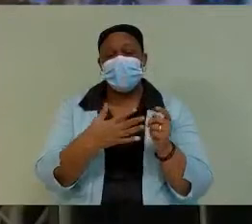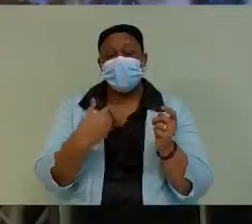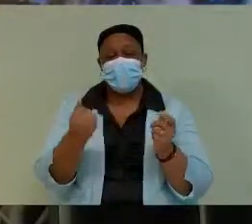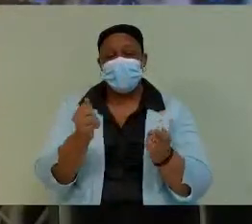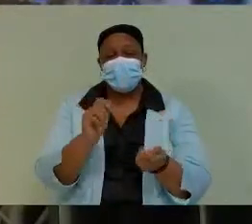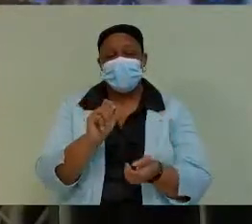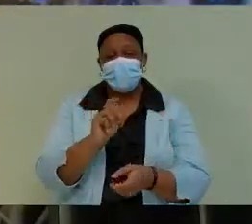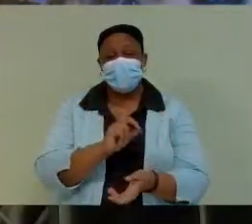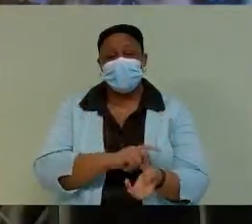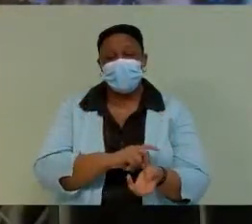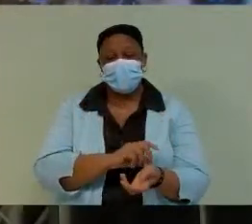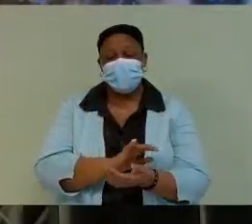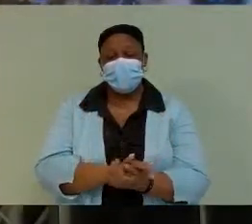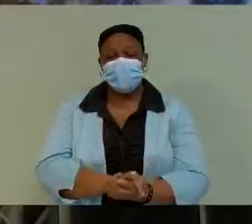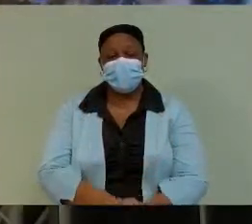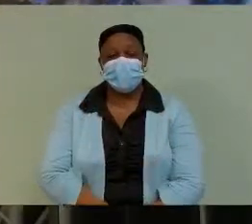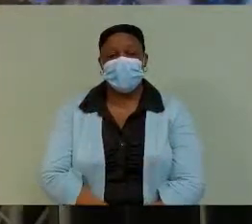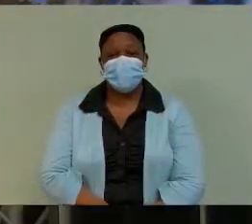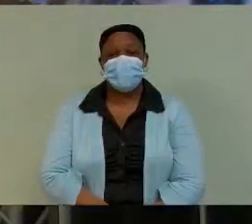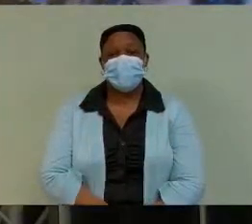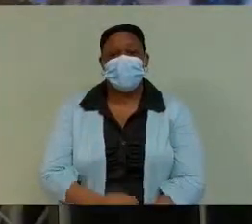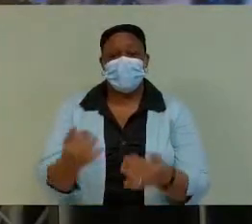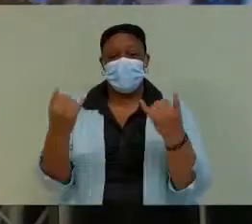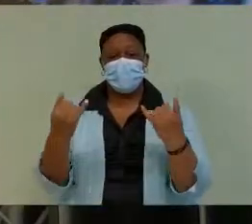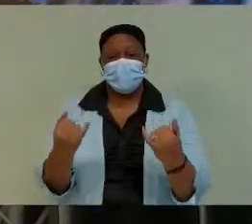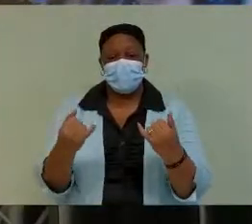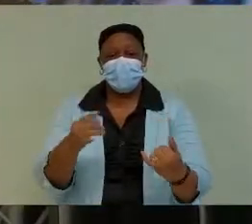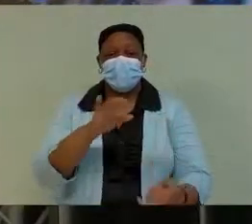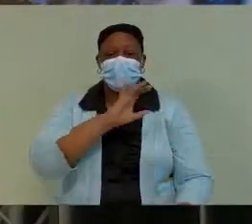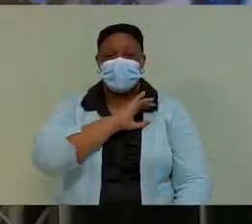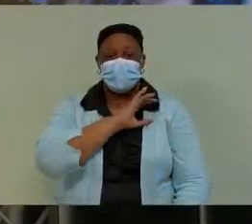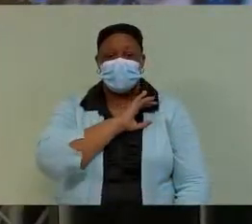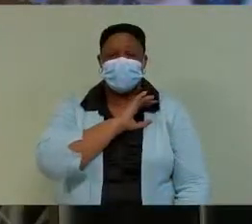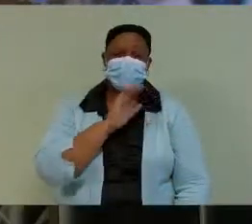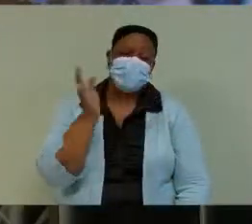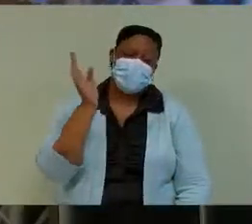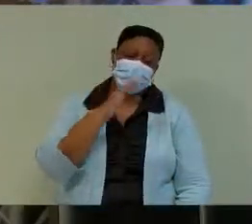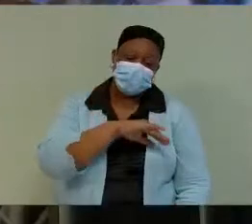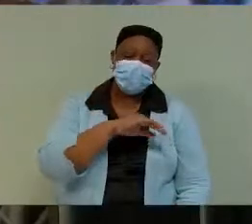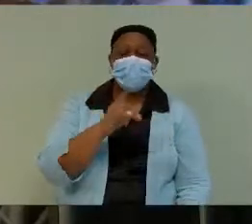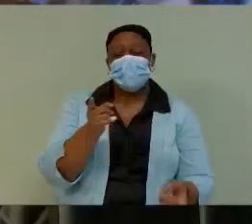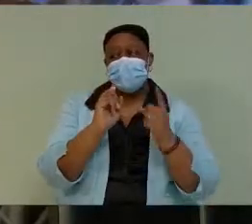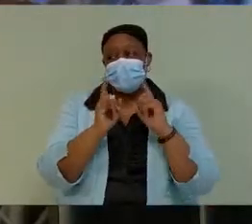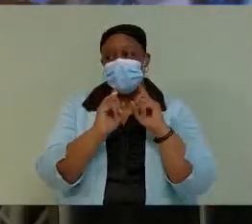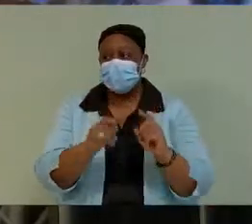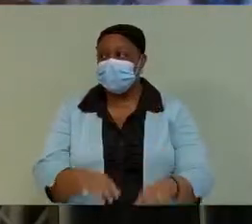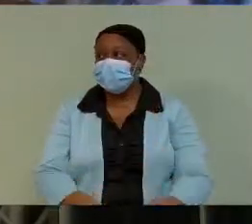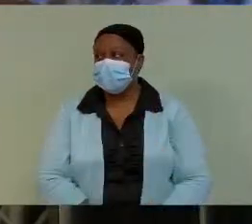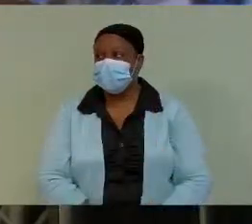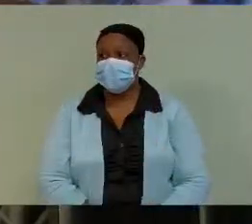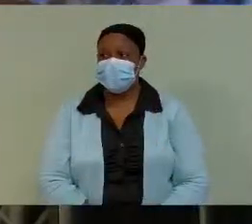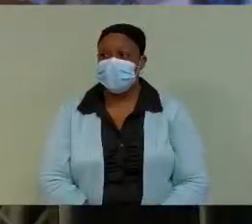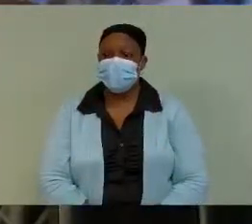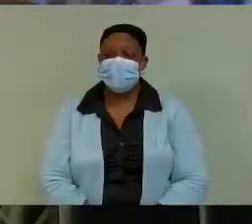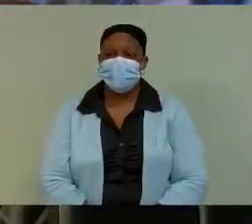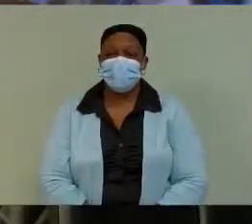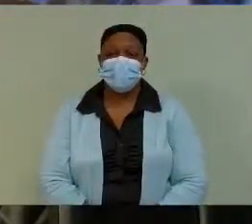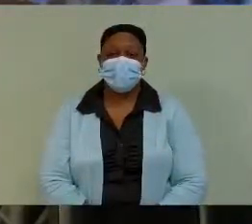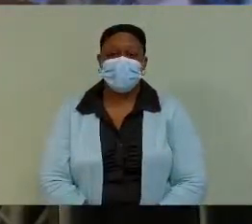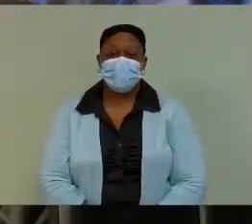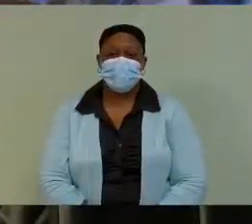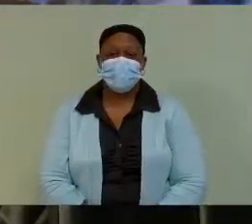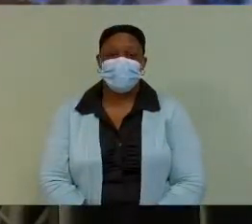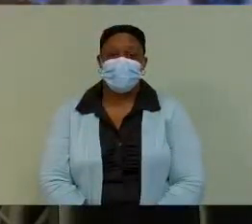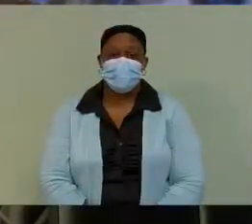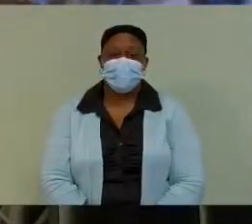now invite Superintendent Cromwell Henry, who is Divisional Commander for District A, to give us the law